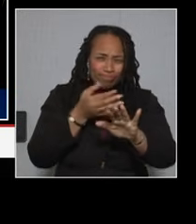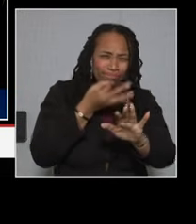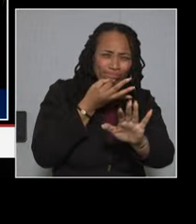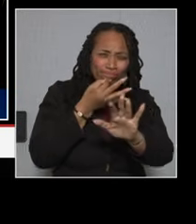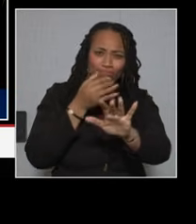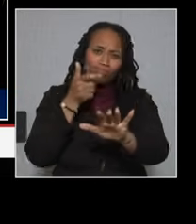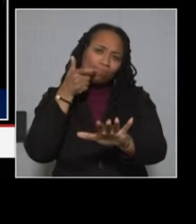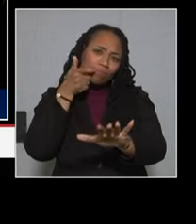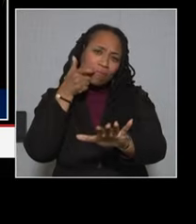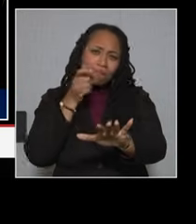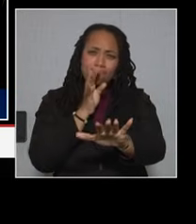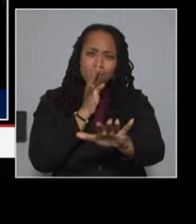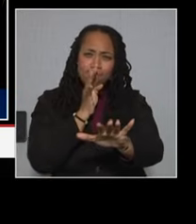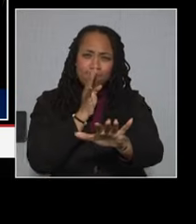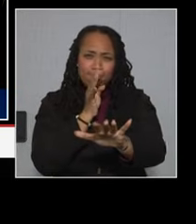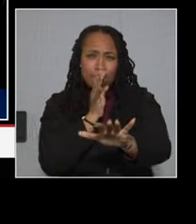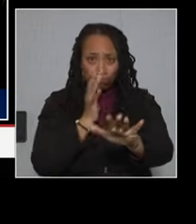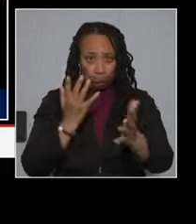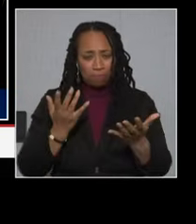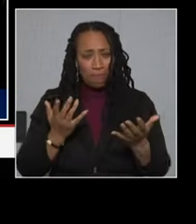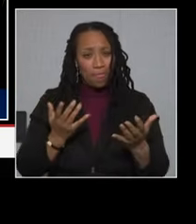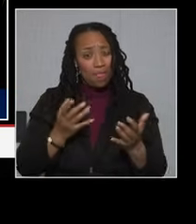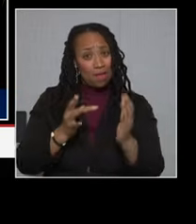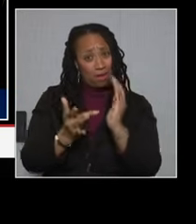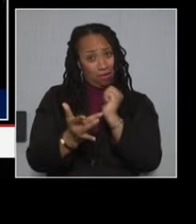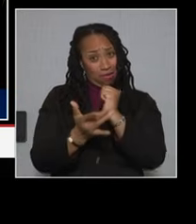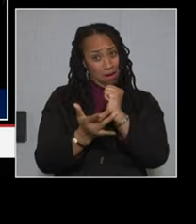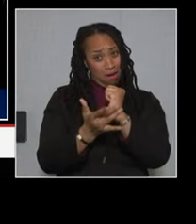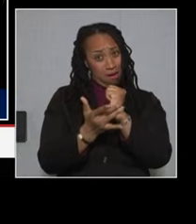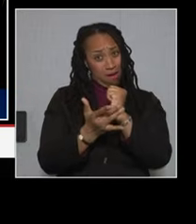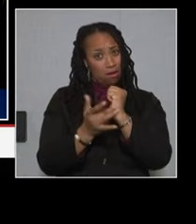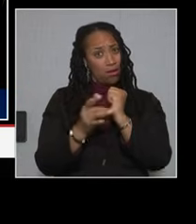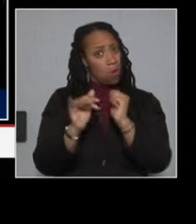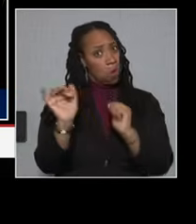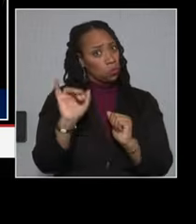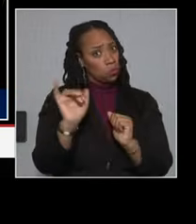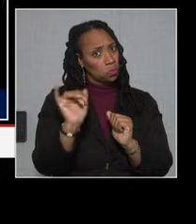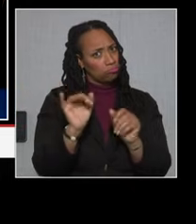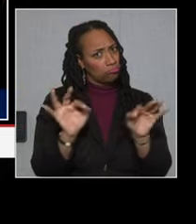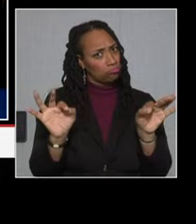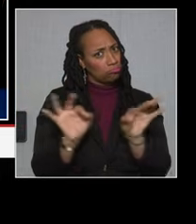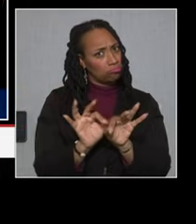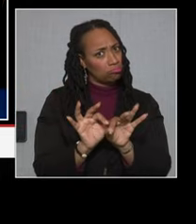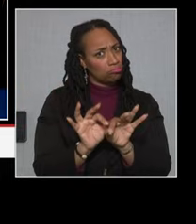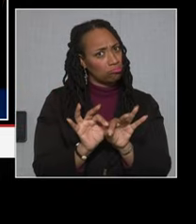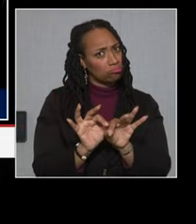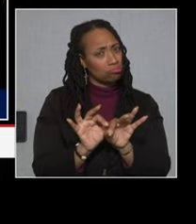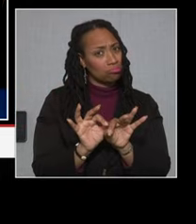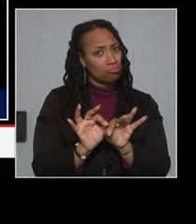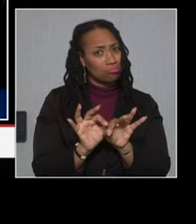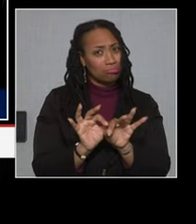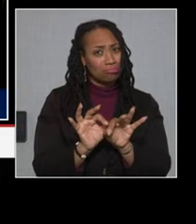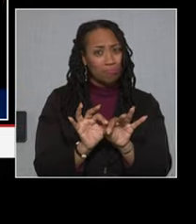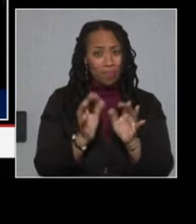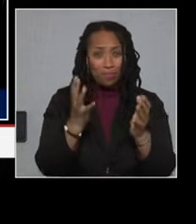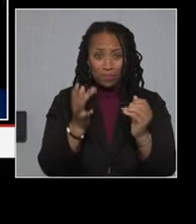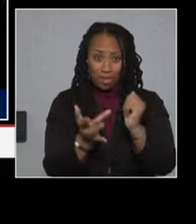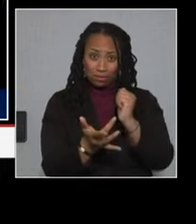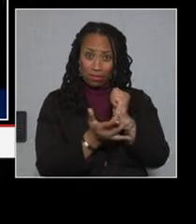vitally important to make us more efficient and effective. And this year we were excited to reopen the original Public